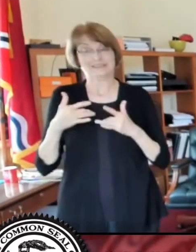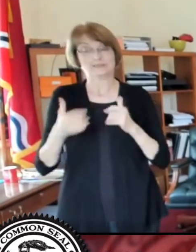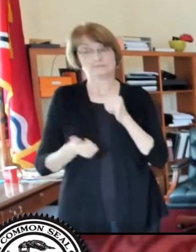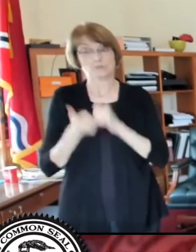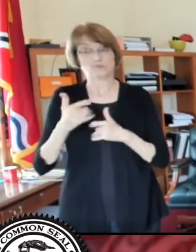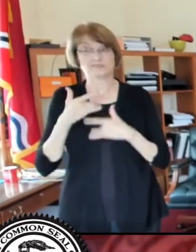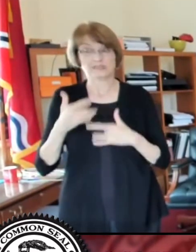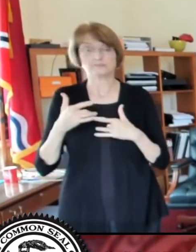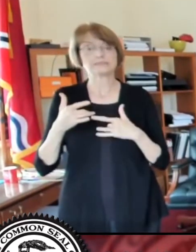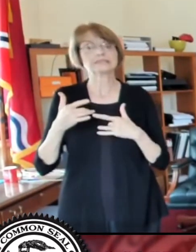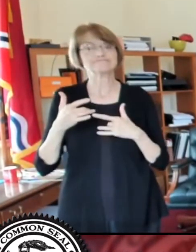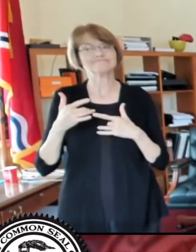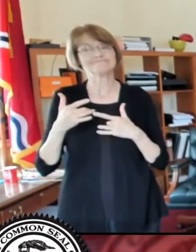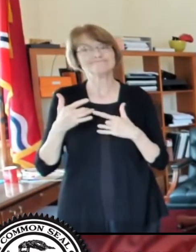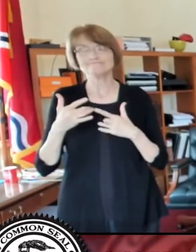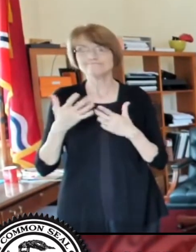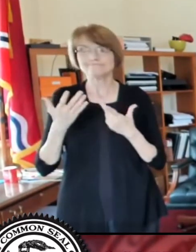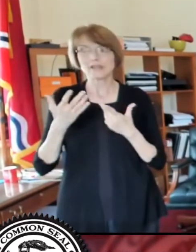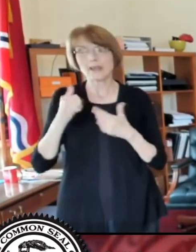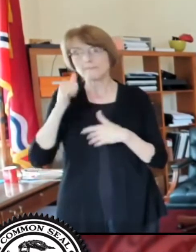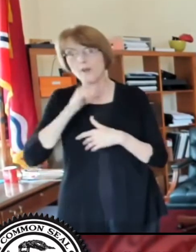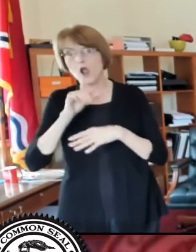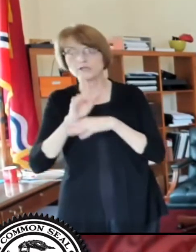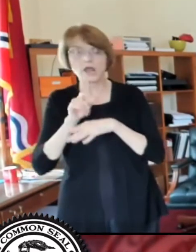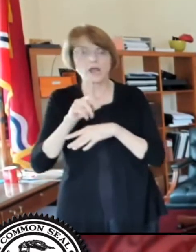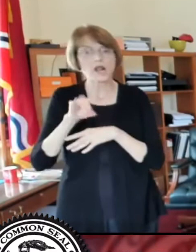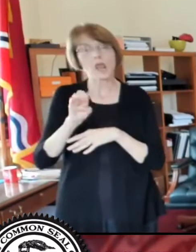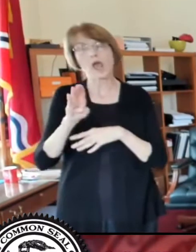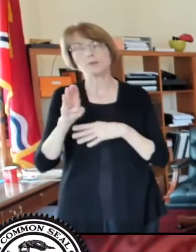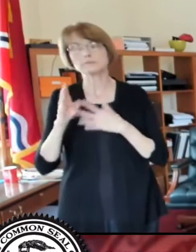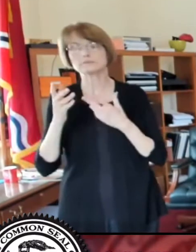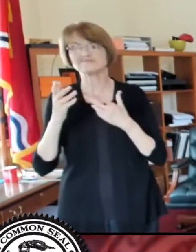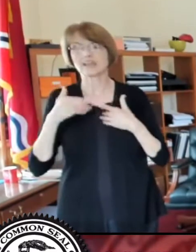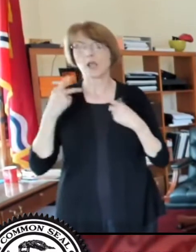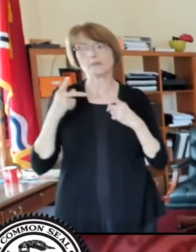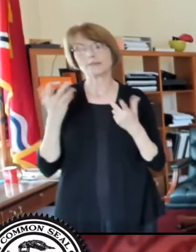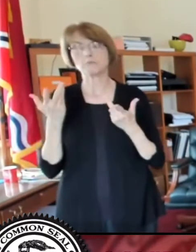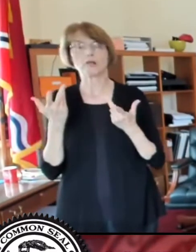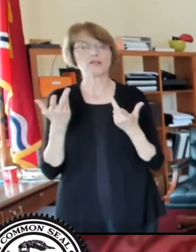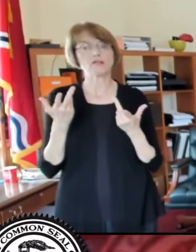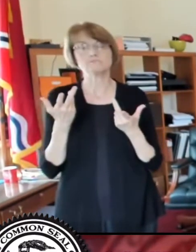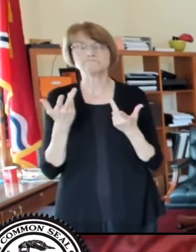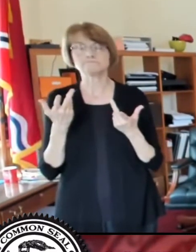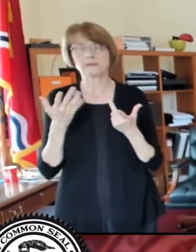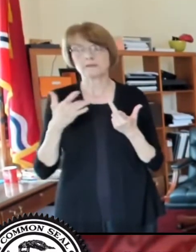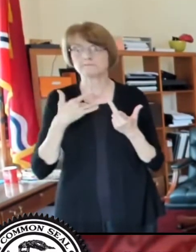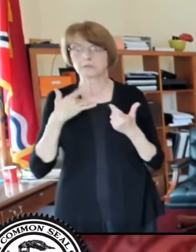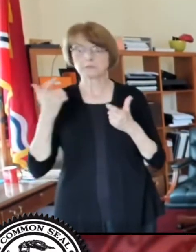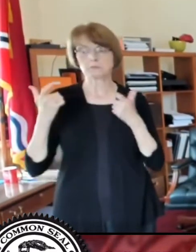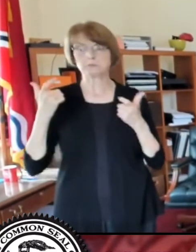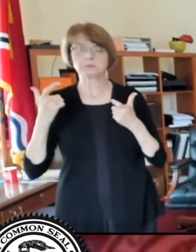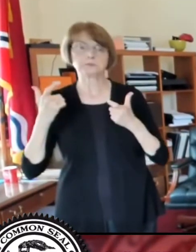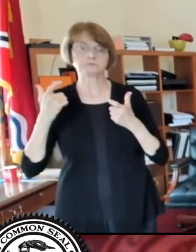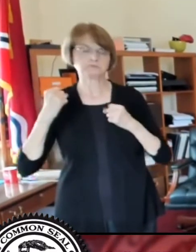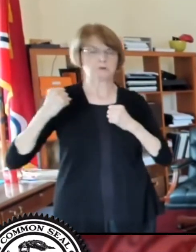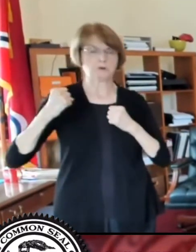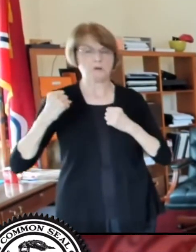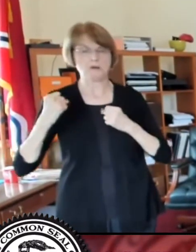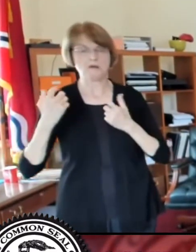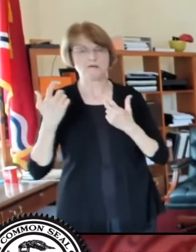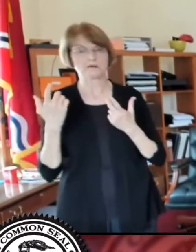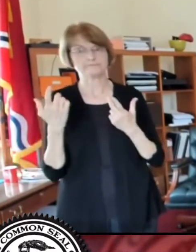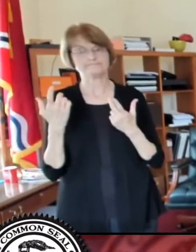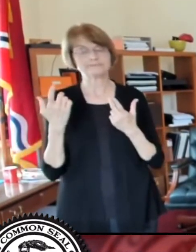and I understand you're invincible when you're in your 20s and 30s maybe, but it's